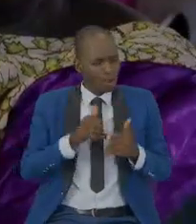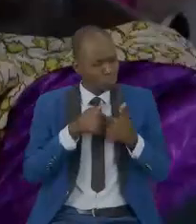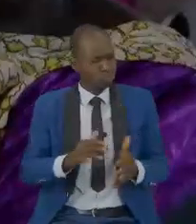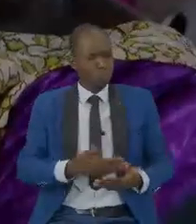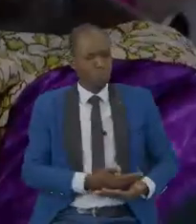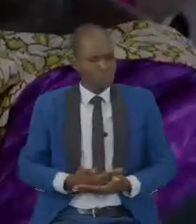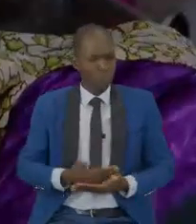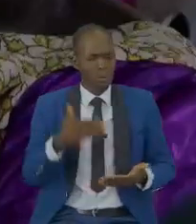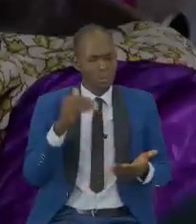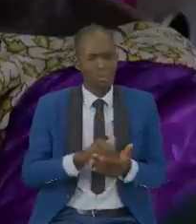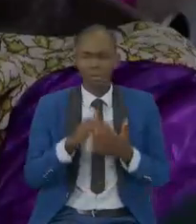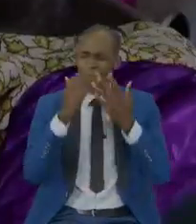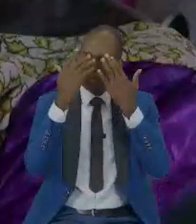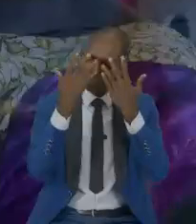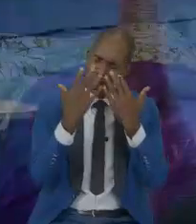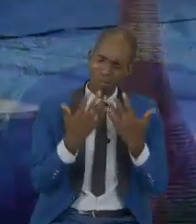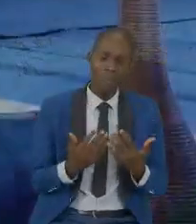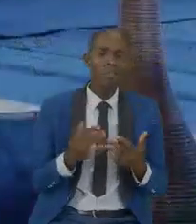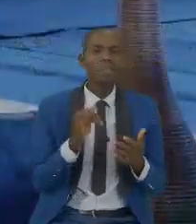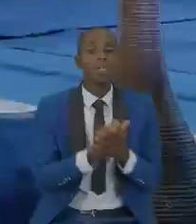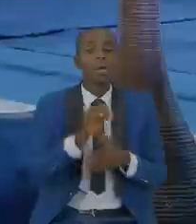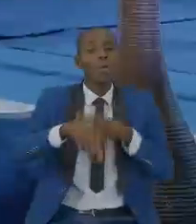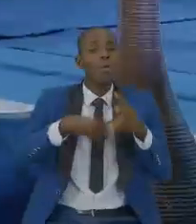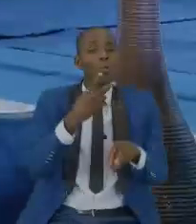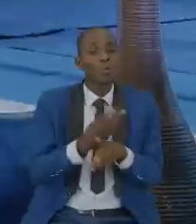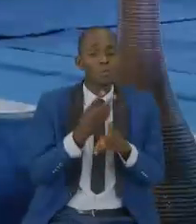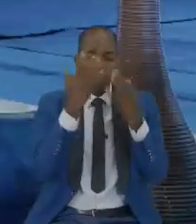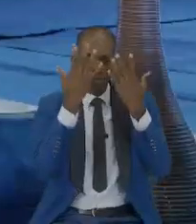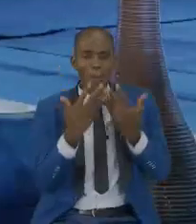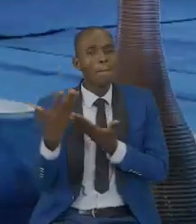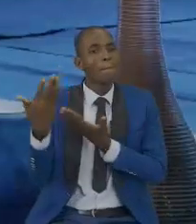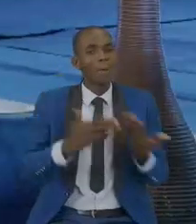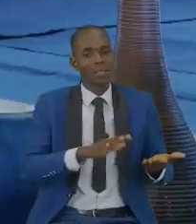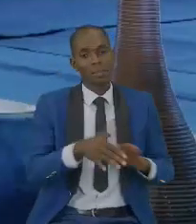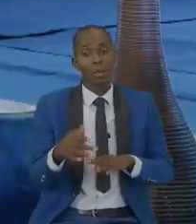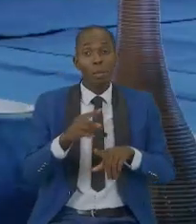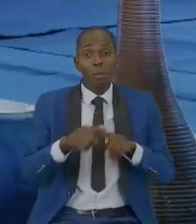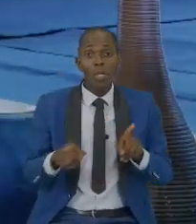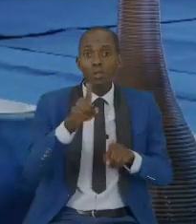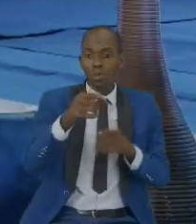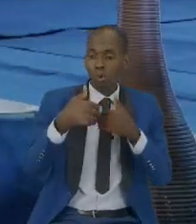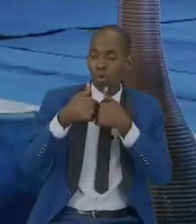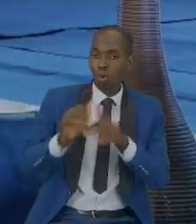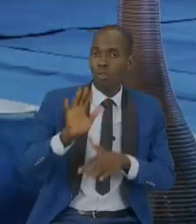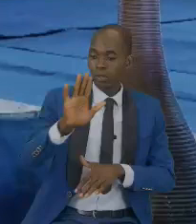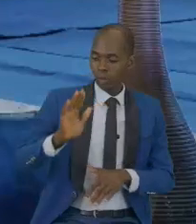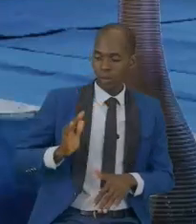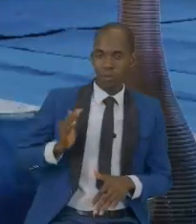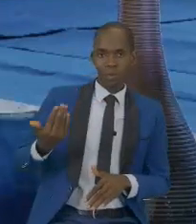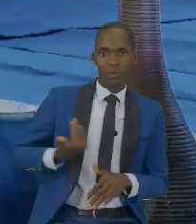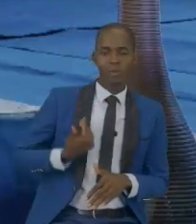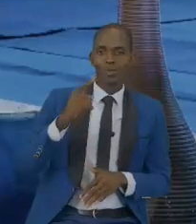worketh death. But now you lose your soul and you are smiling. You lose the love of God and